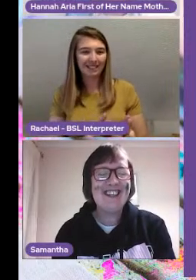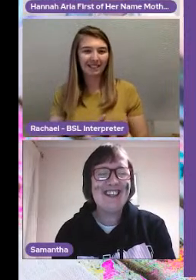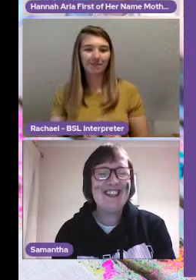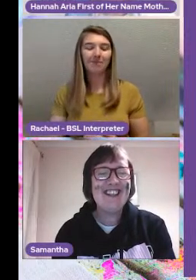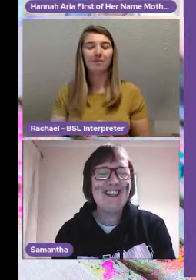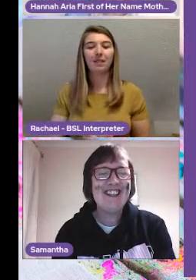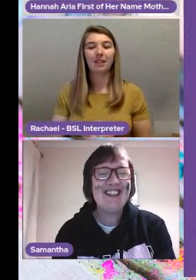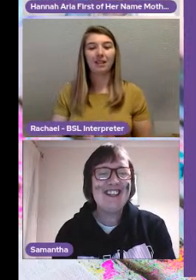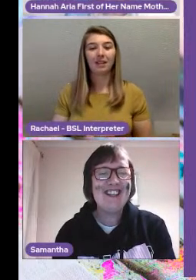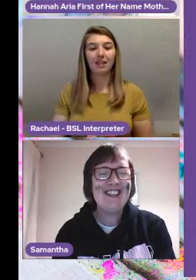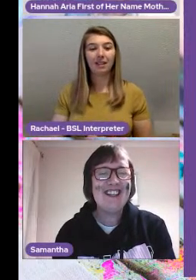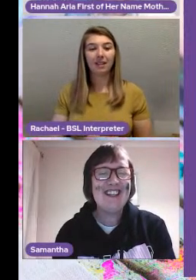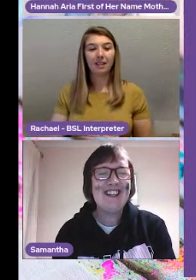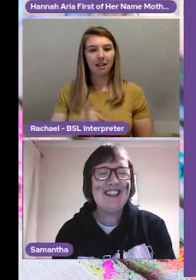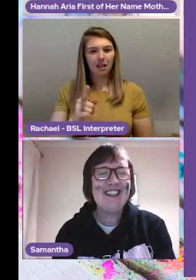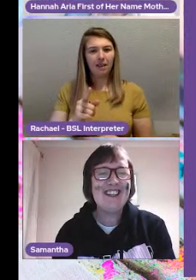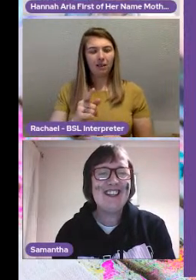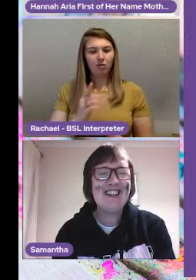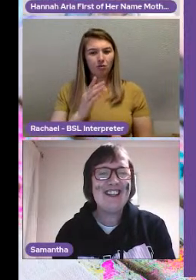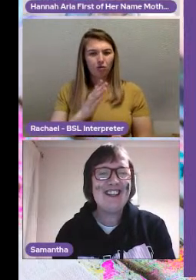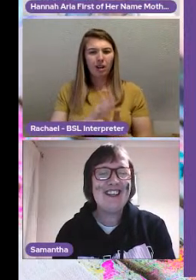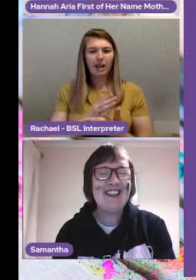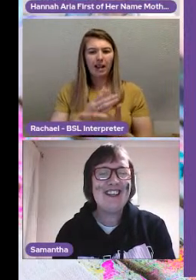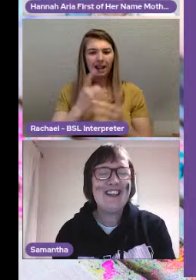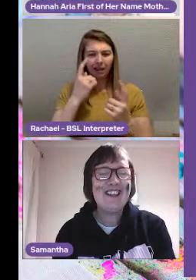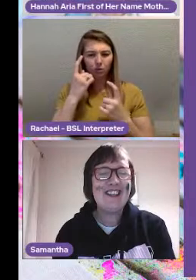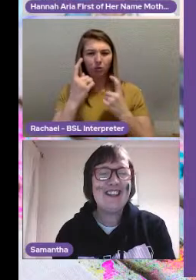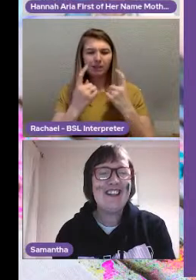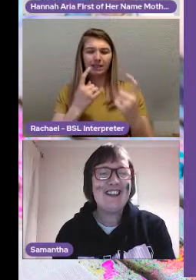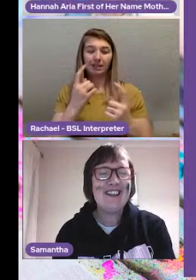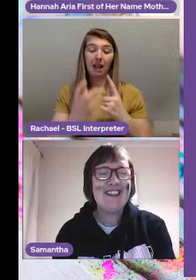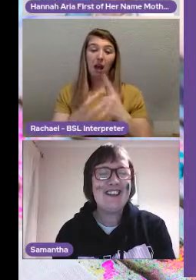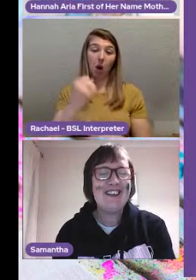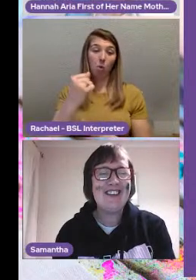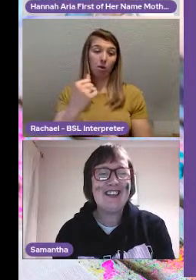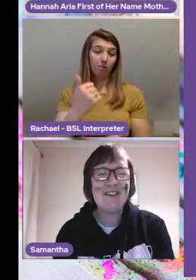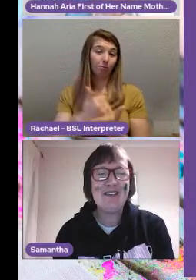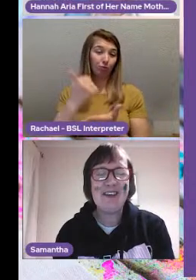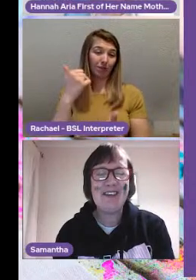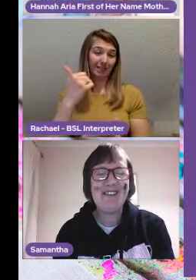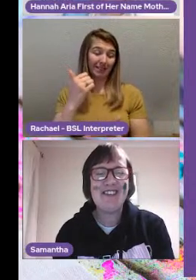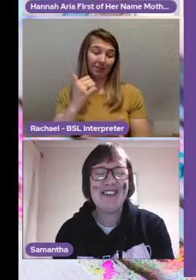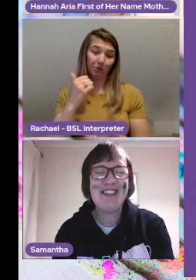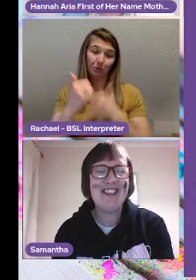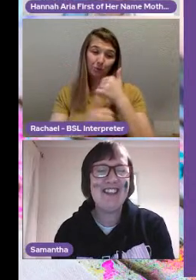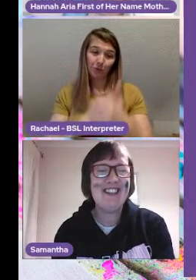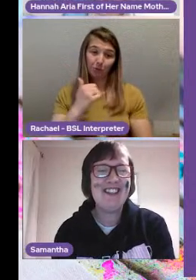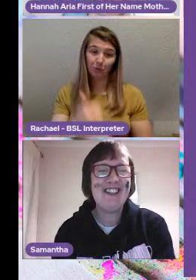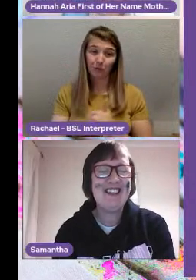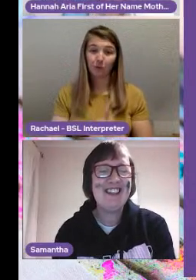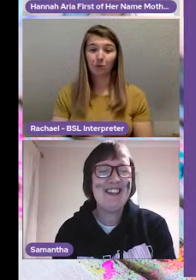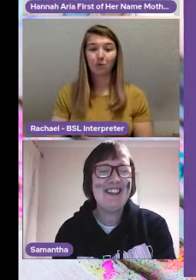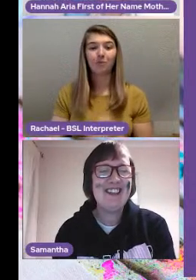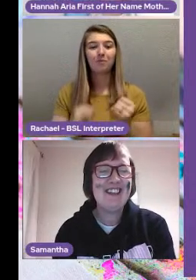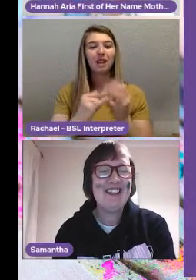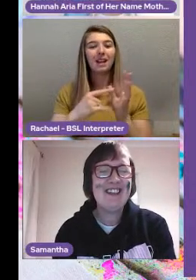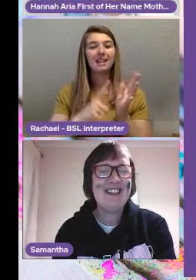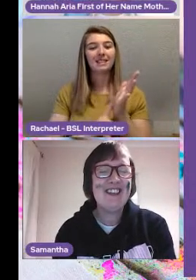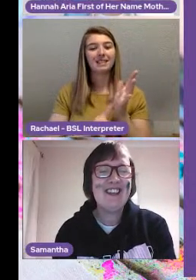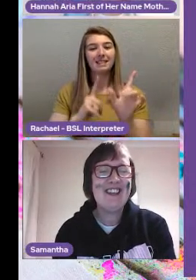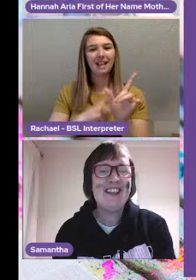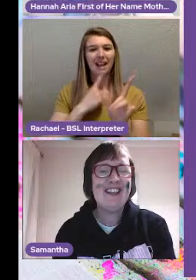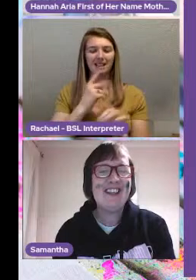But this is really considered, and the outcome is brilliant. So. Oh, thank you very much. And Sally says the design is